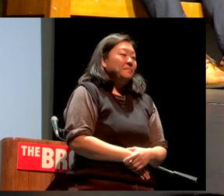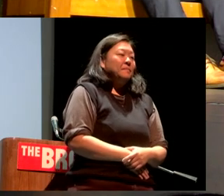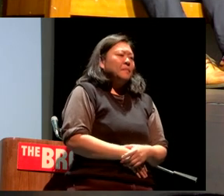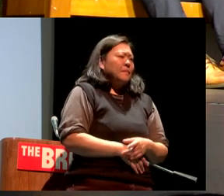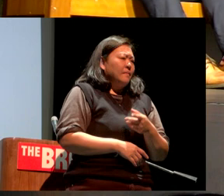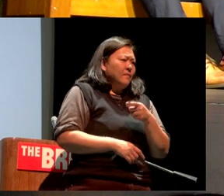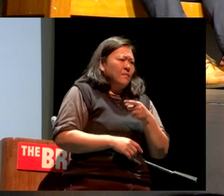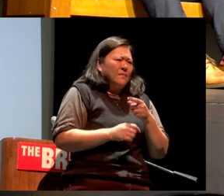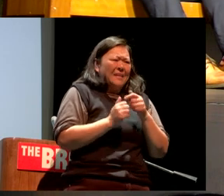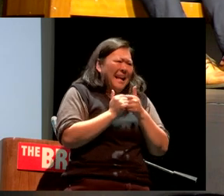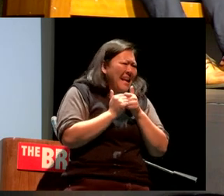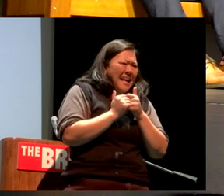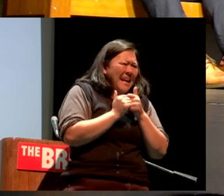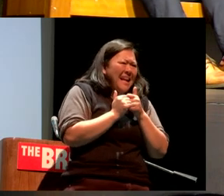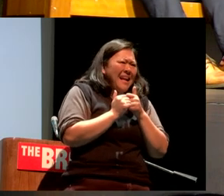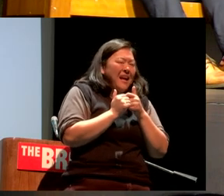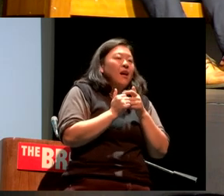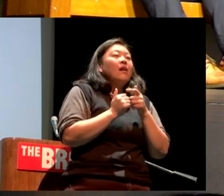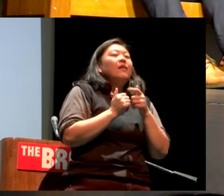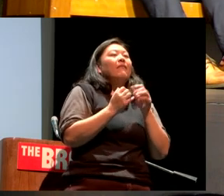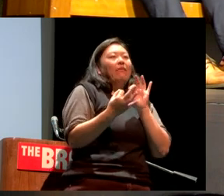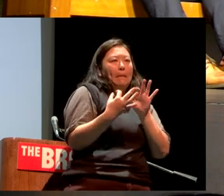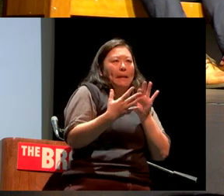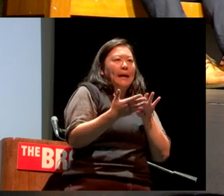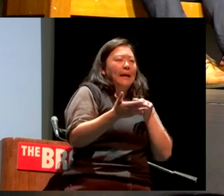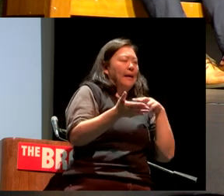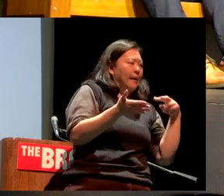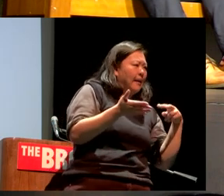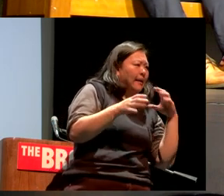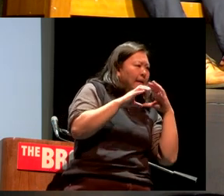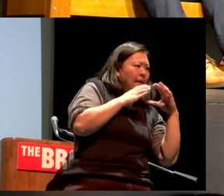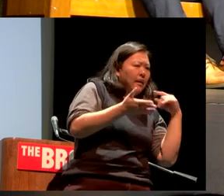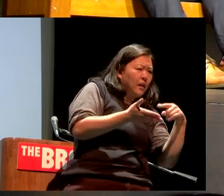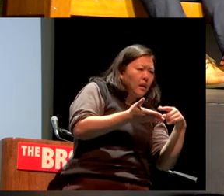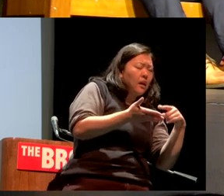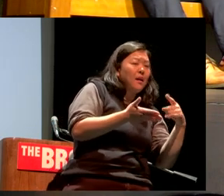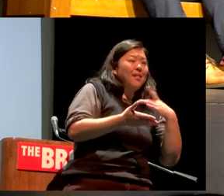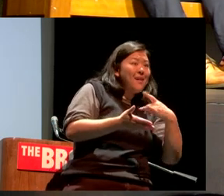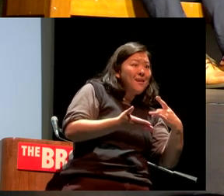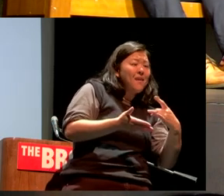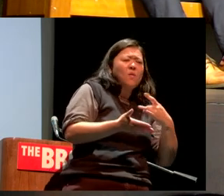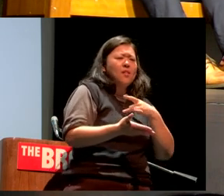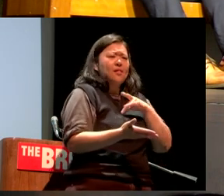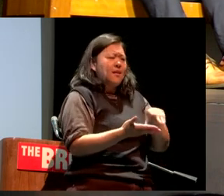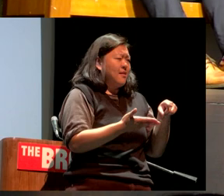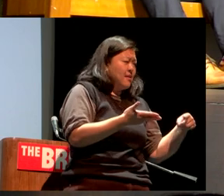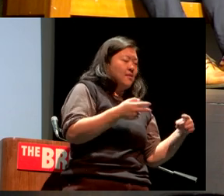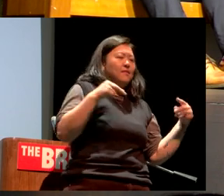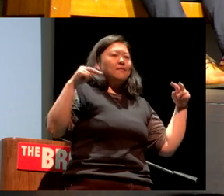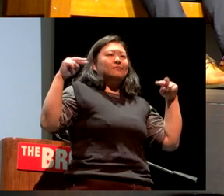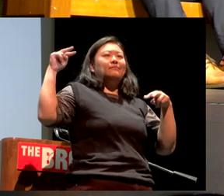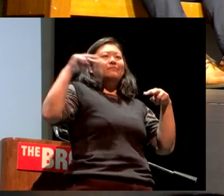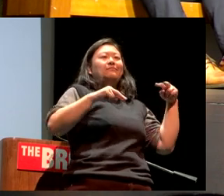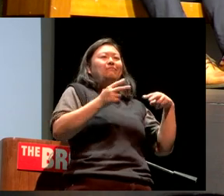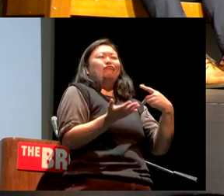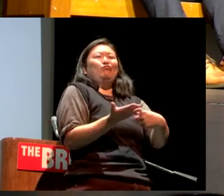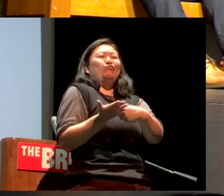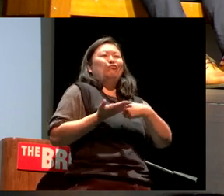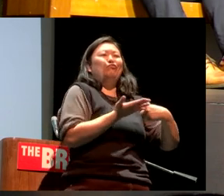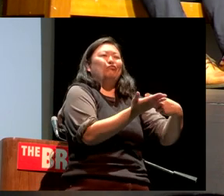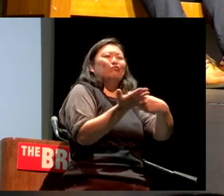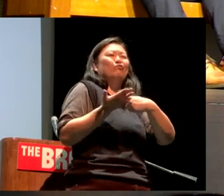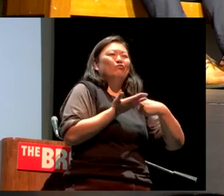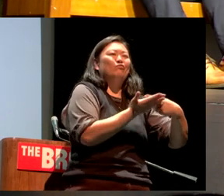great. That is my impression. And then, okay, so please, I want to make it for the big painting.